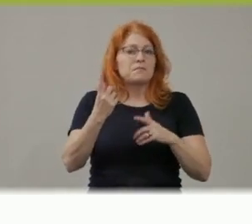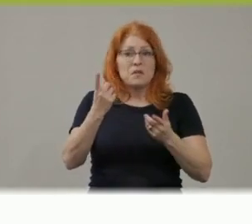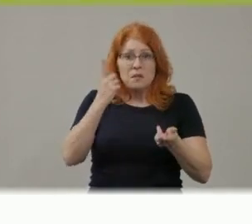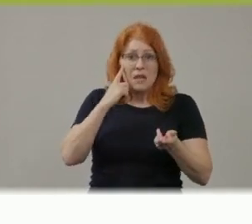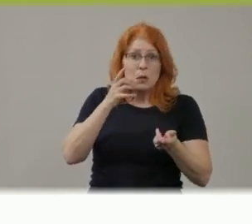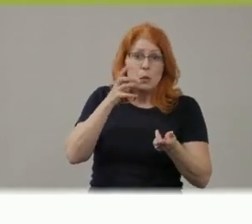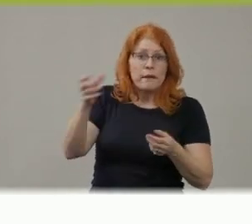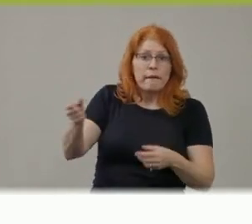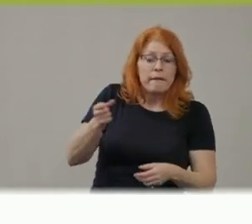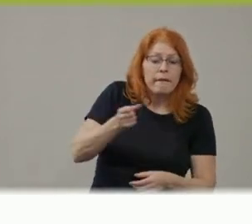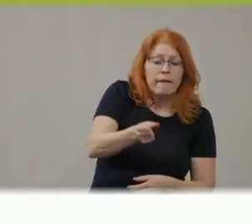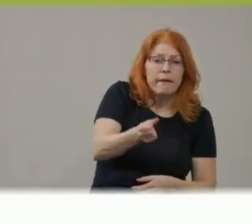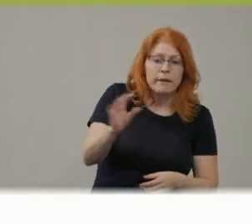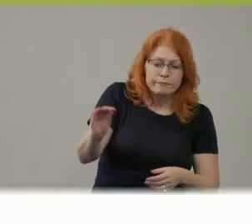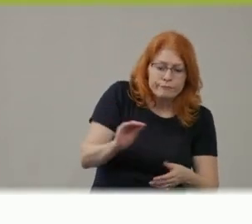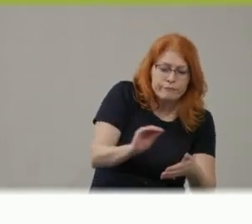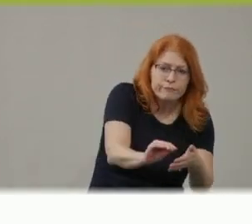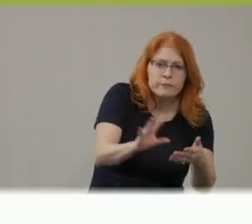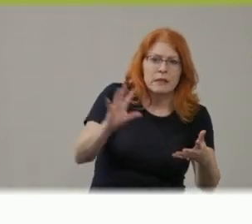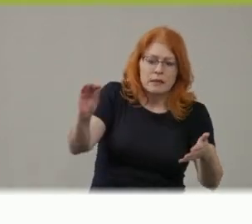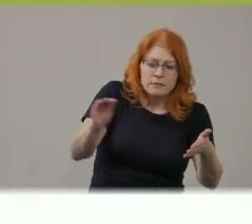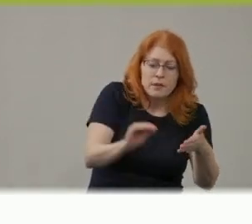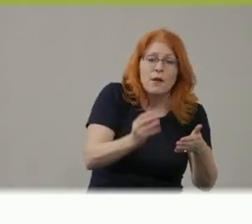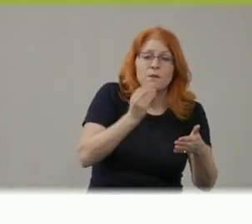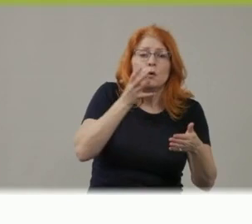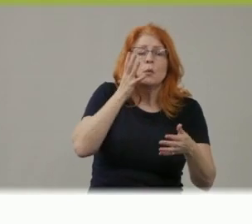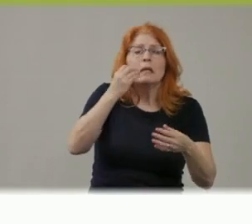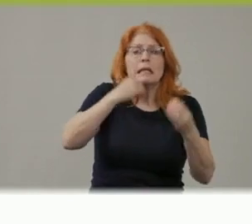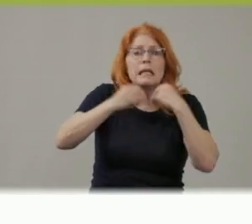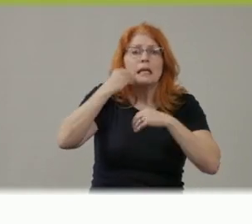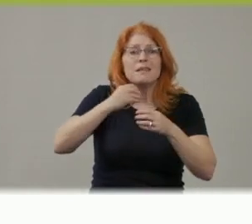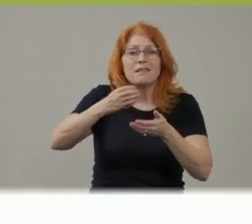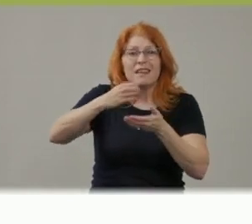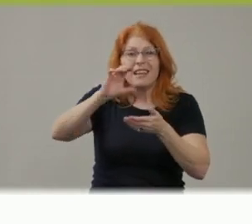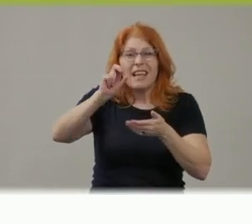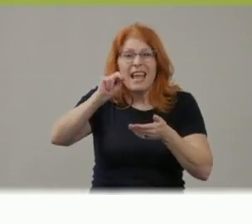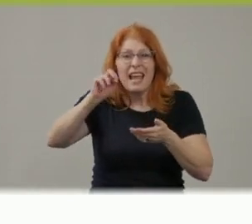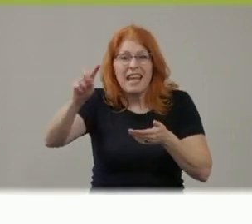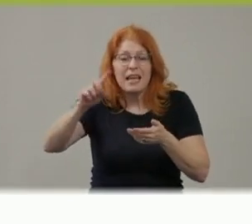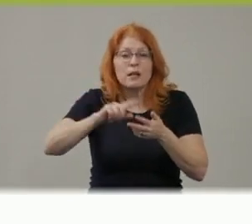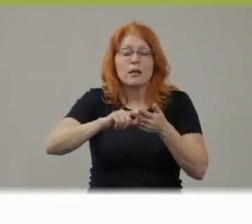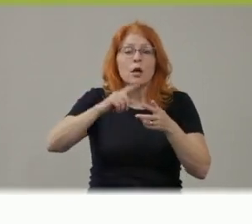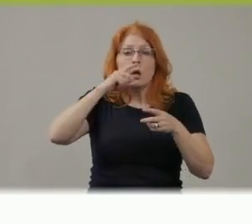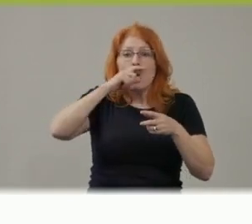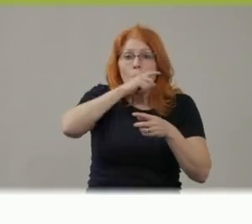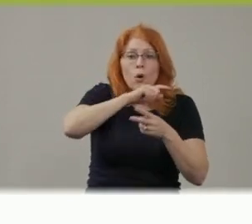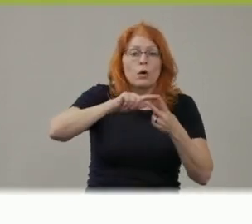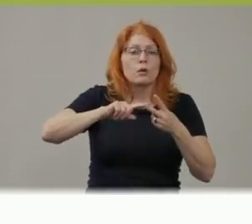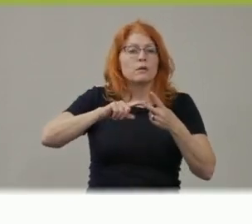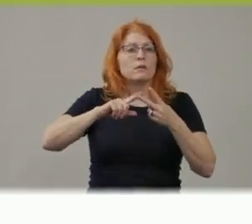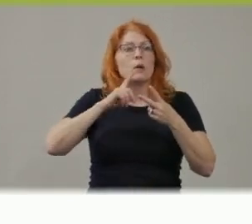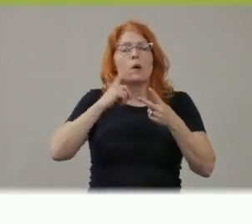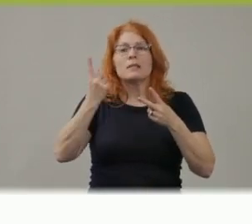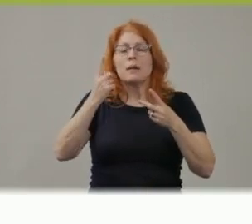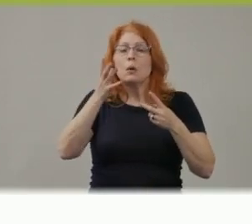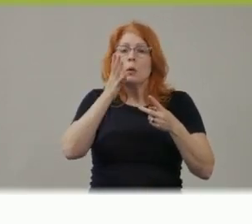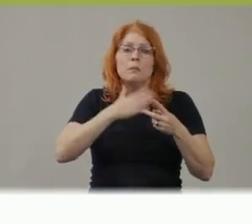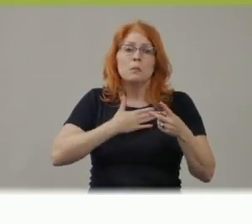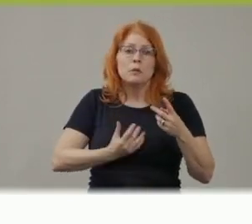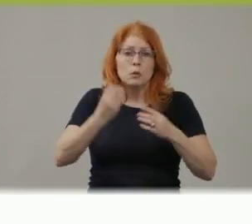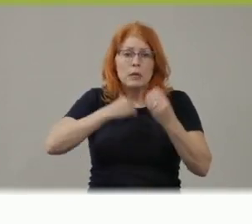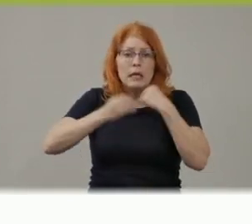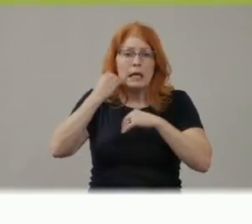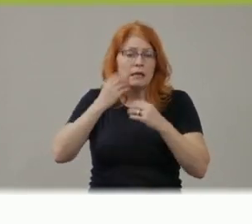you wanna put in there and just start putting foods that you're gonna eat, your canned foods, canned corn, anything that you think you might wanna eat.